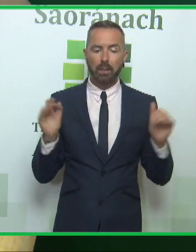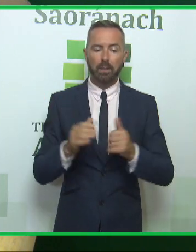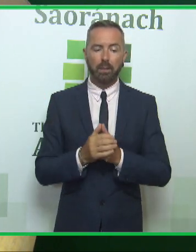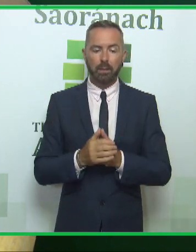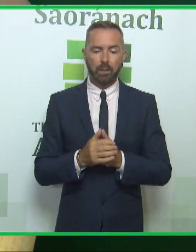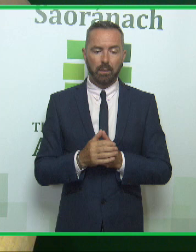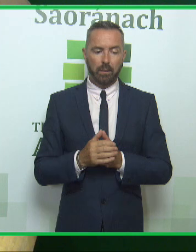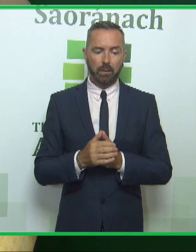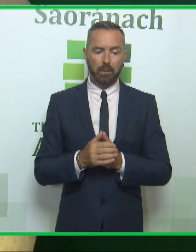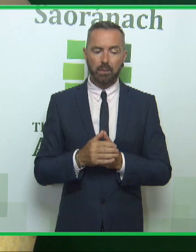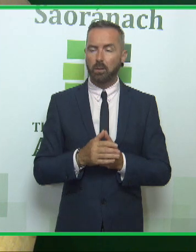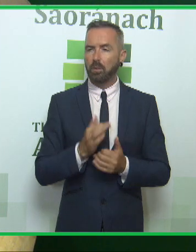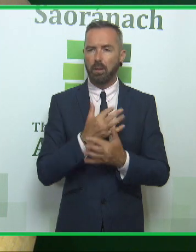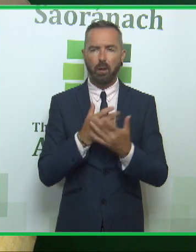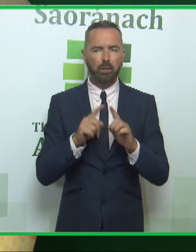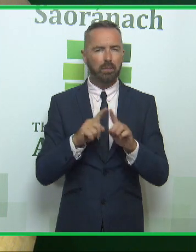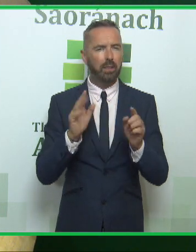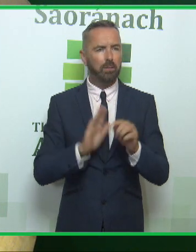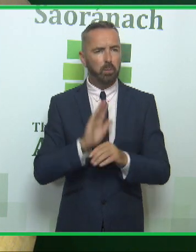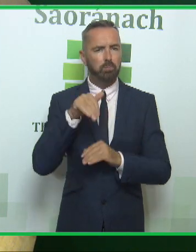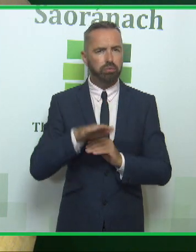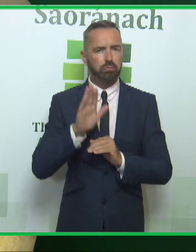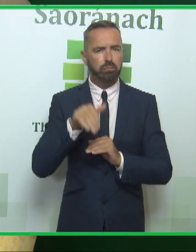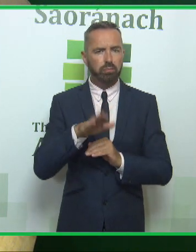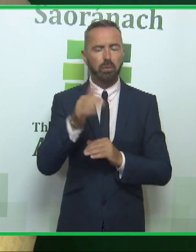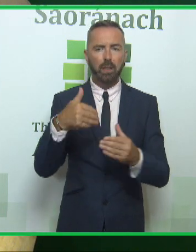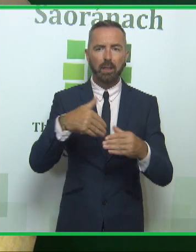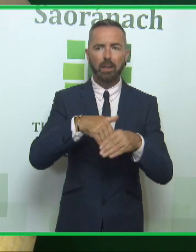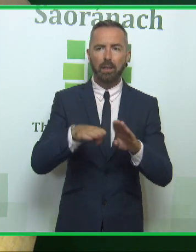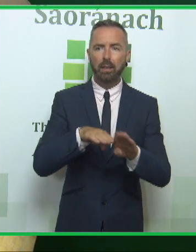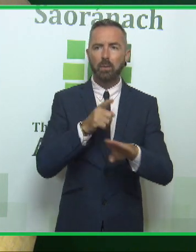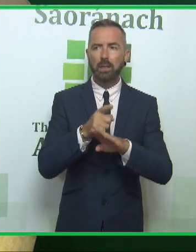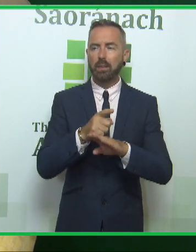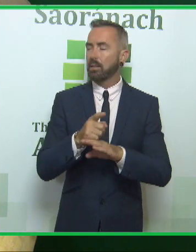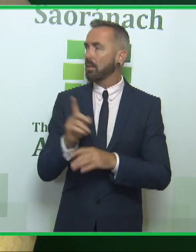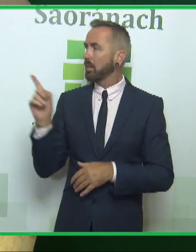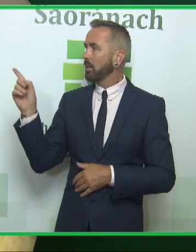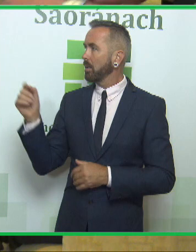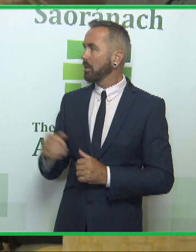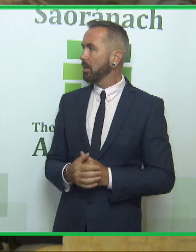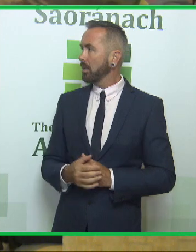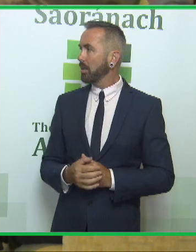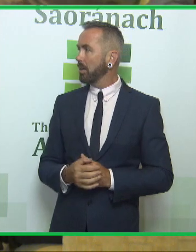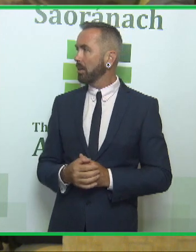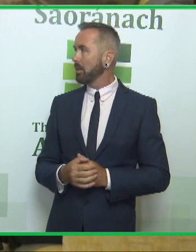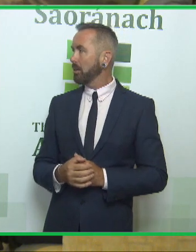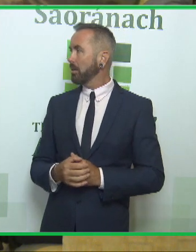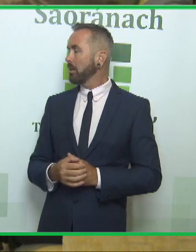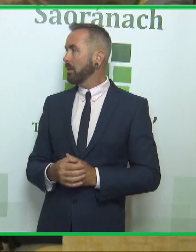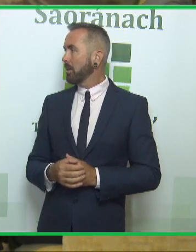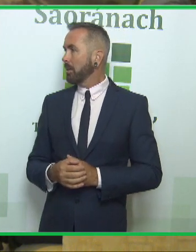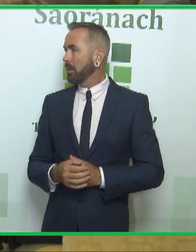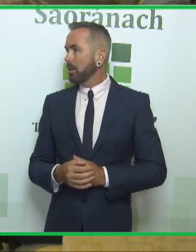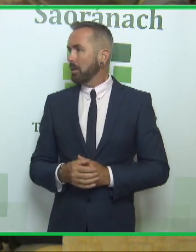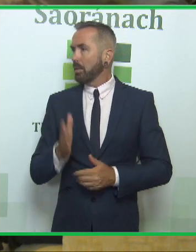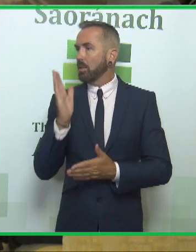the kind of ups and downs within that. And something, Nicola, that Jim was saying yesterday, and we